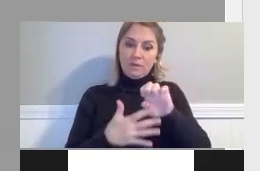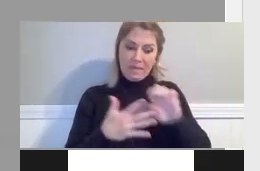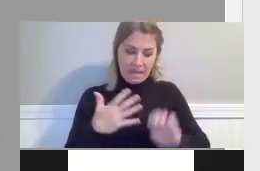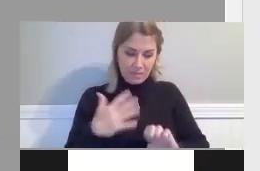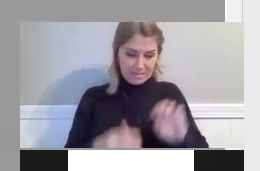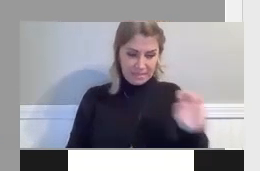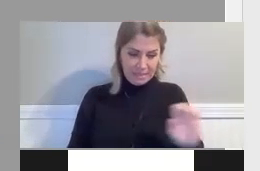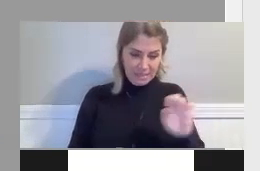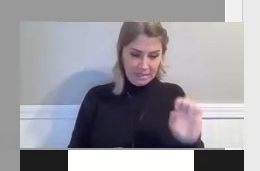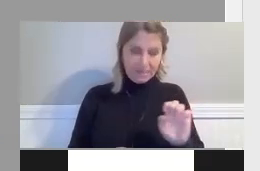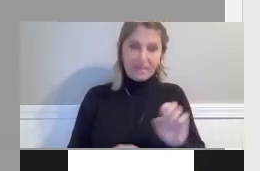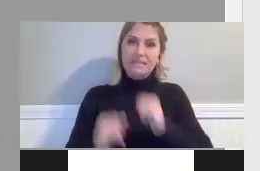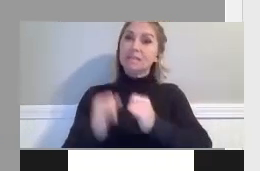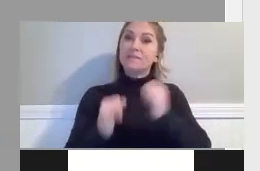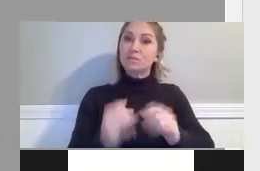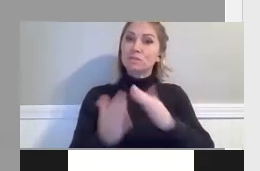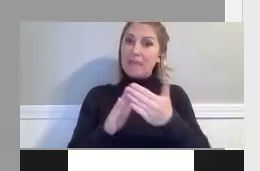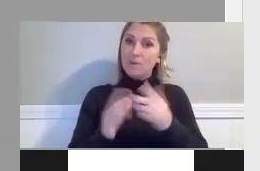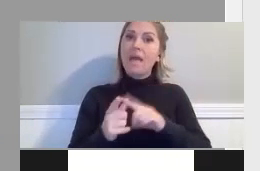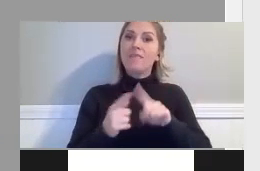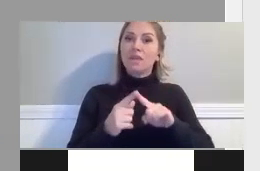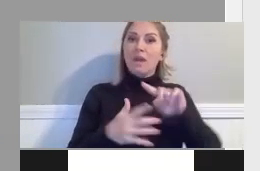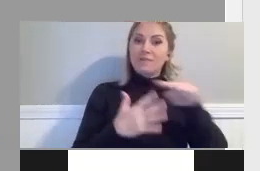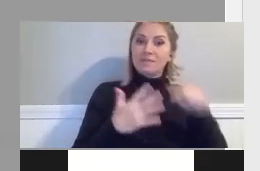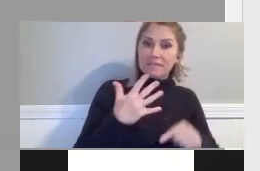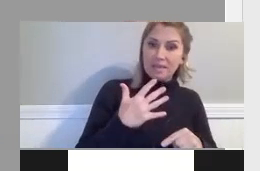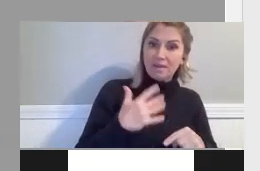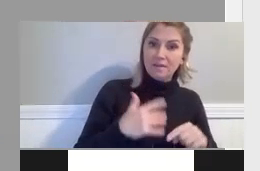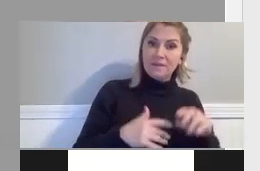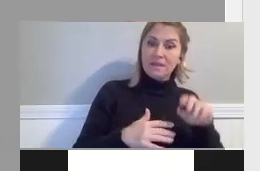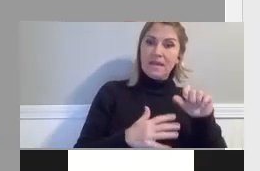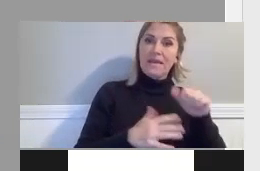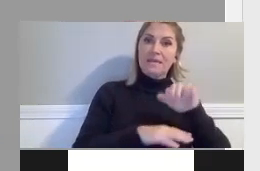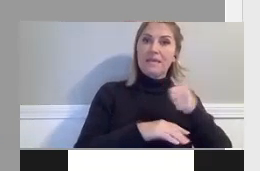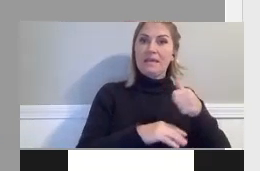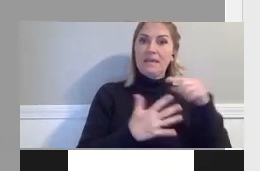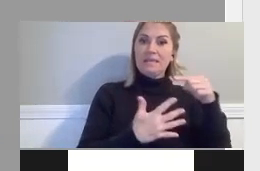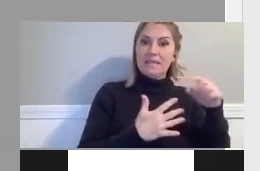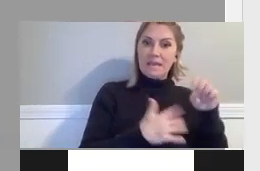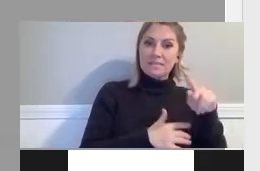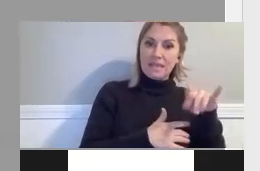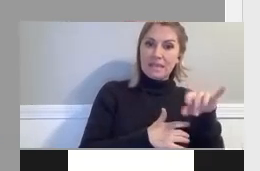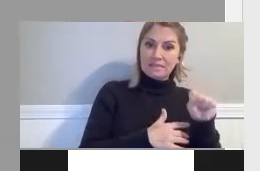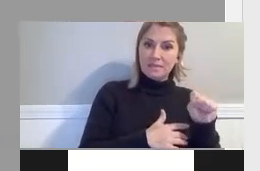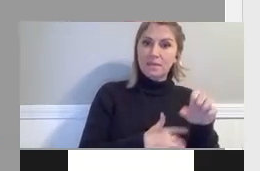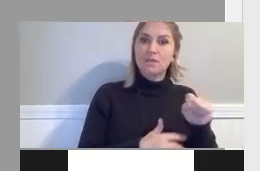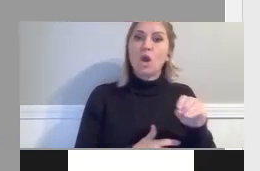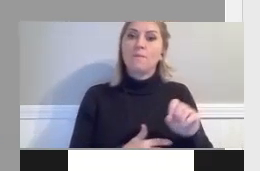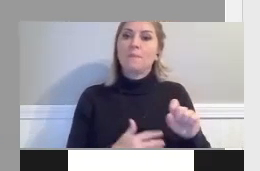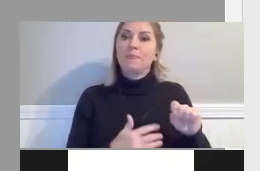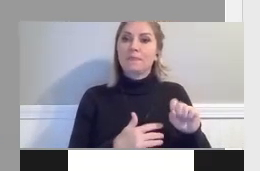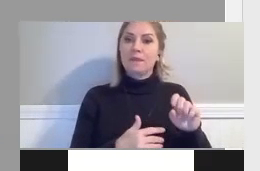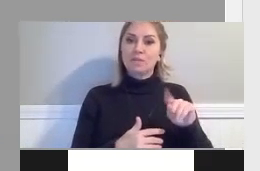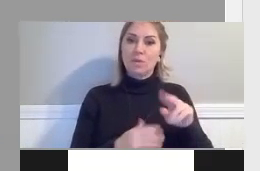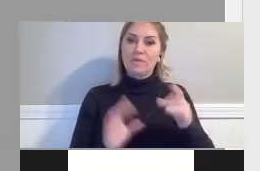is your individual towns, and you have a set of sets. The output would be a selection of sets whose